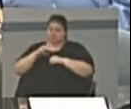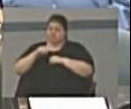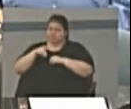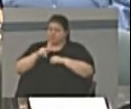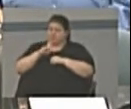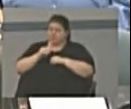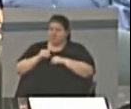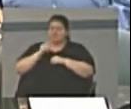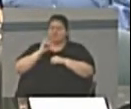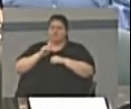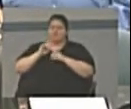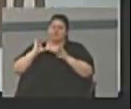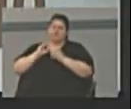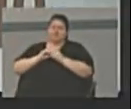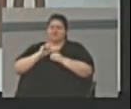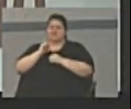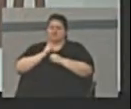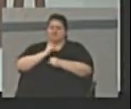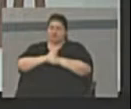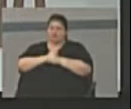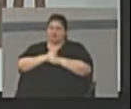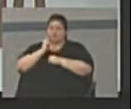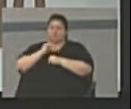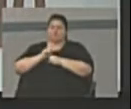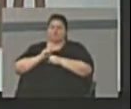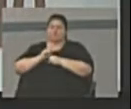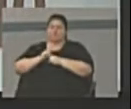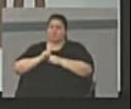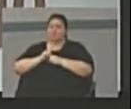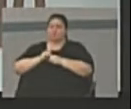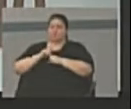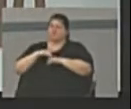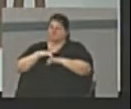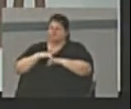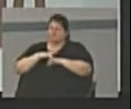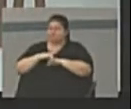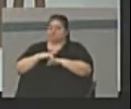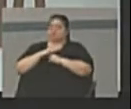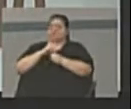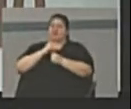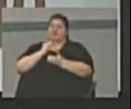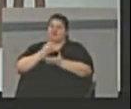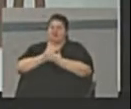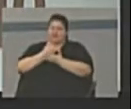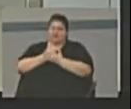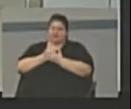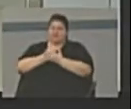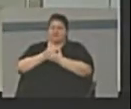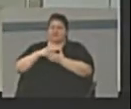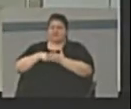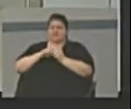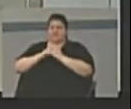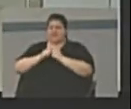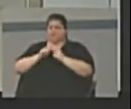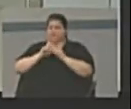of demographics and the economy. And this is really an opportunity for us to respond to many of those issues.